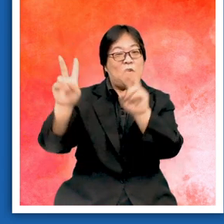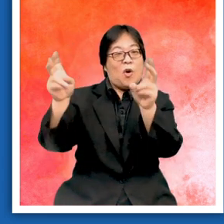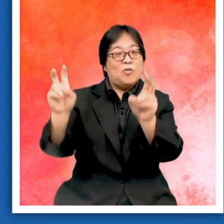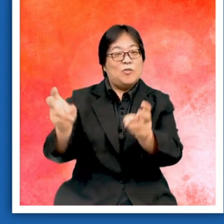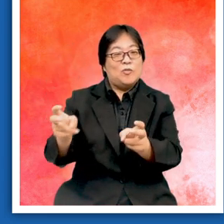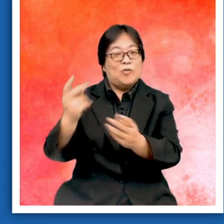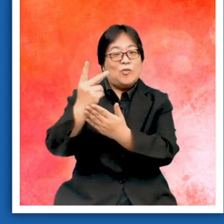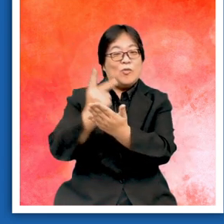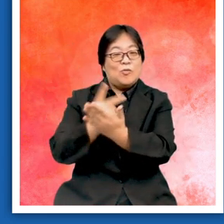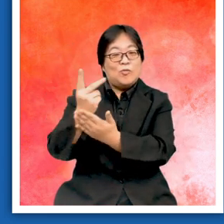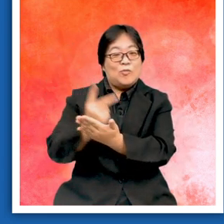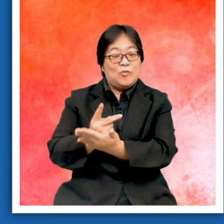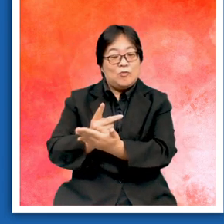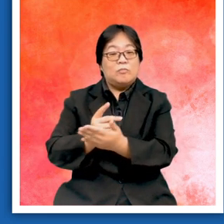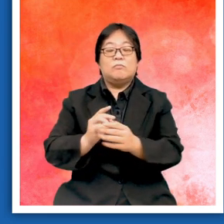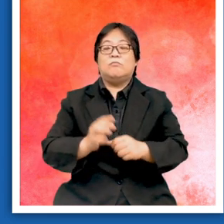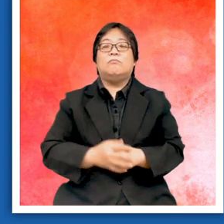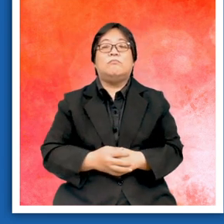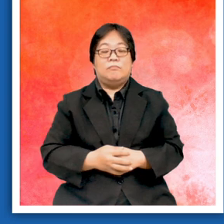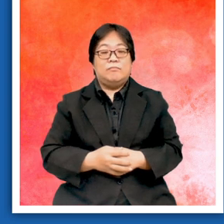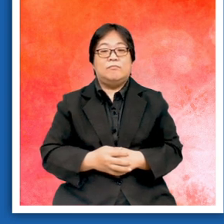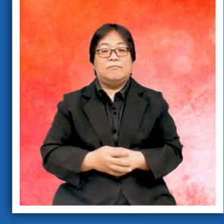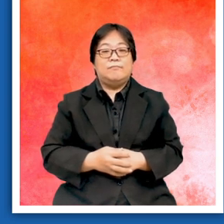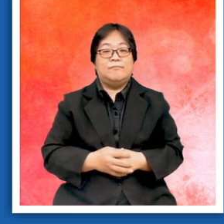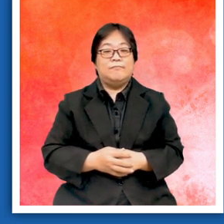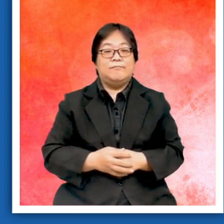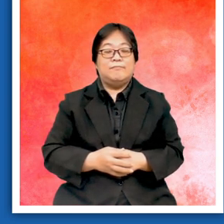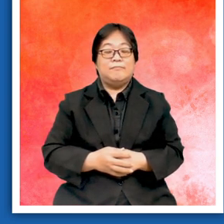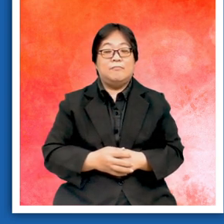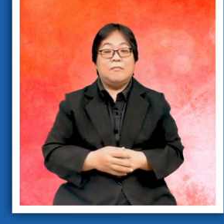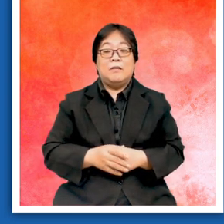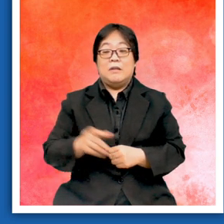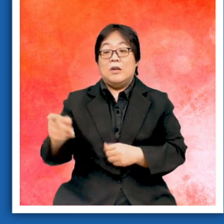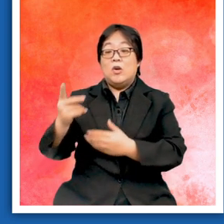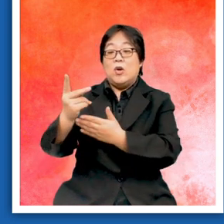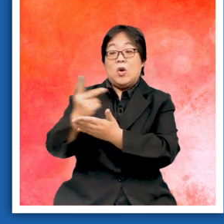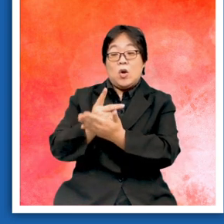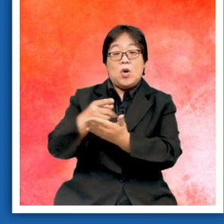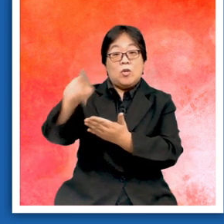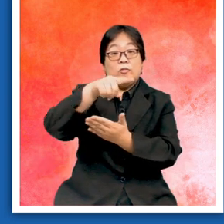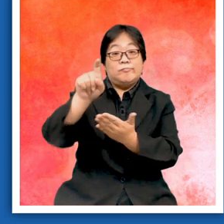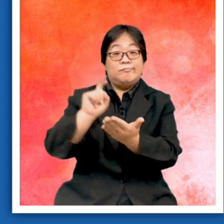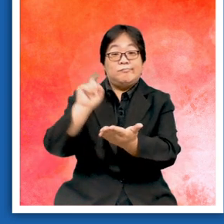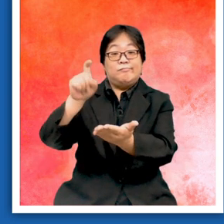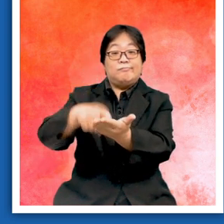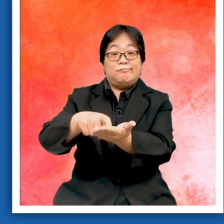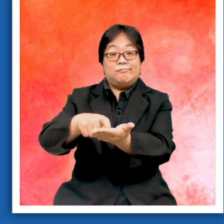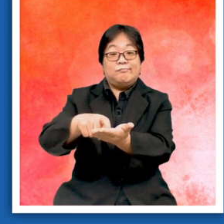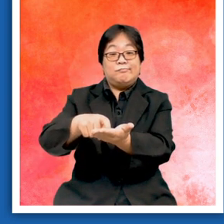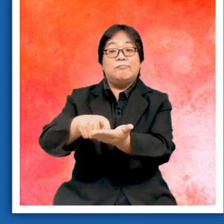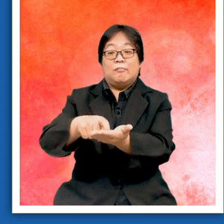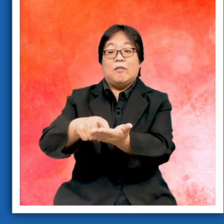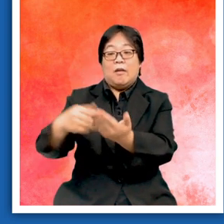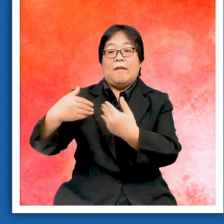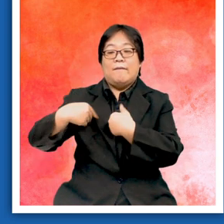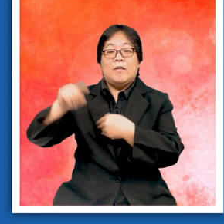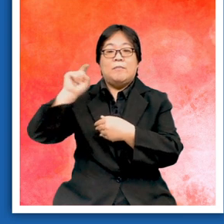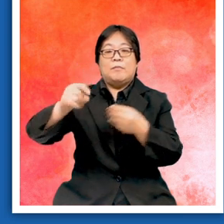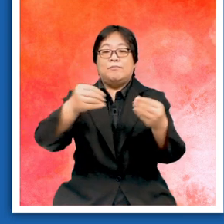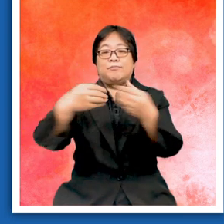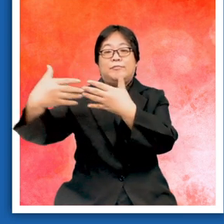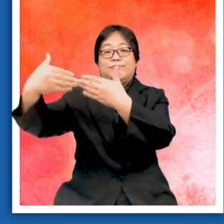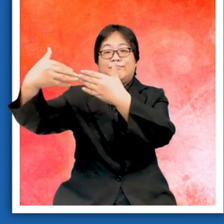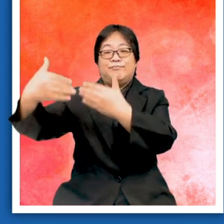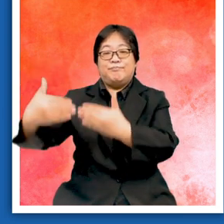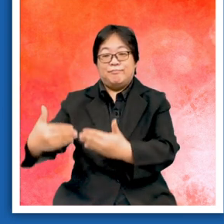page. Normally, the course that you have enrolled will be listed here,